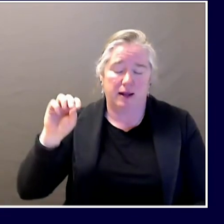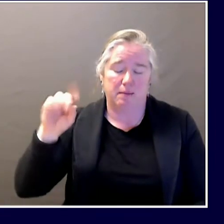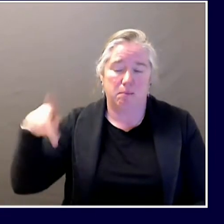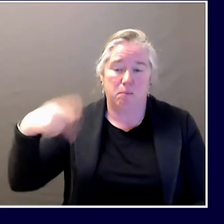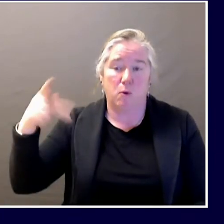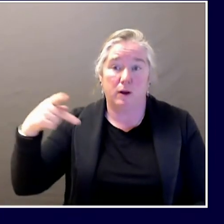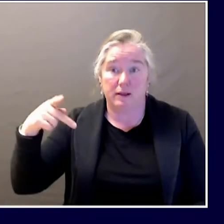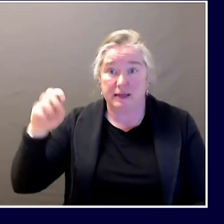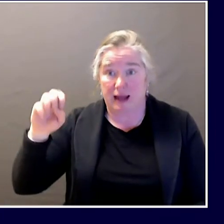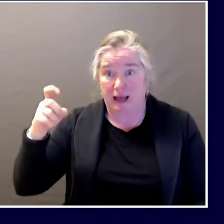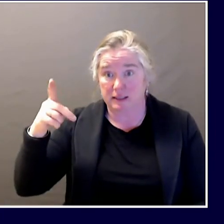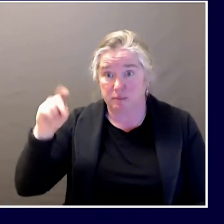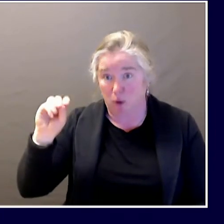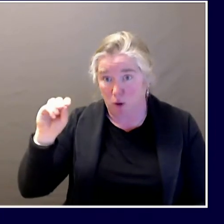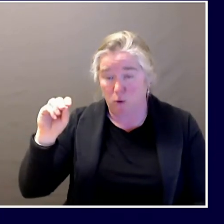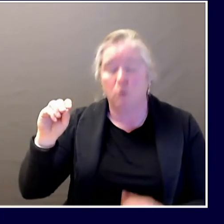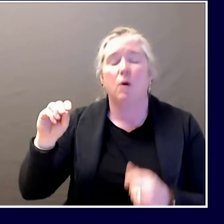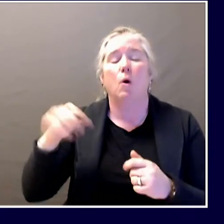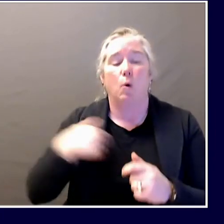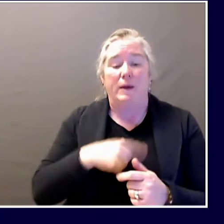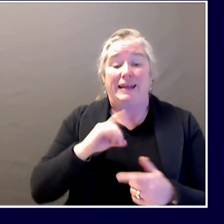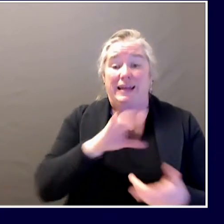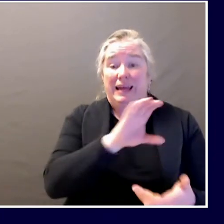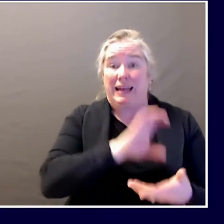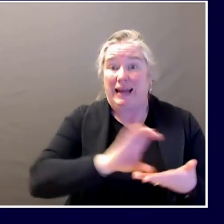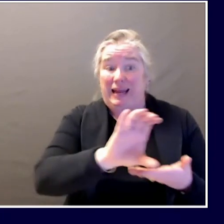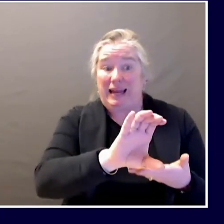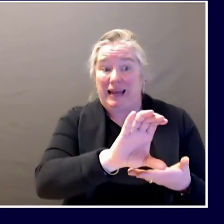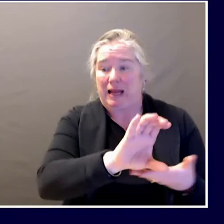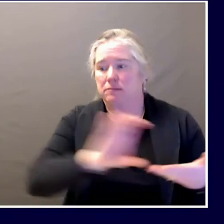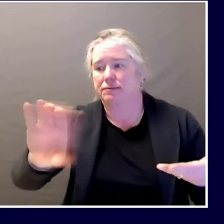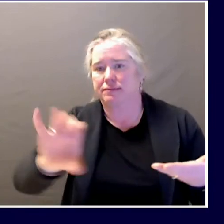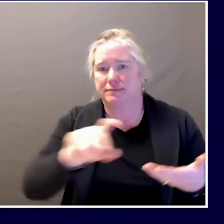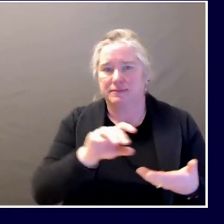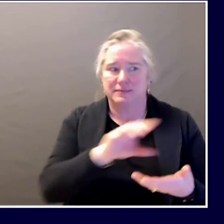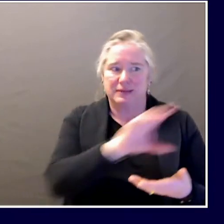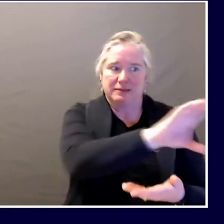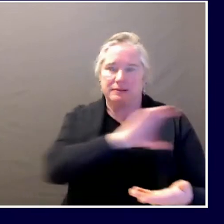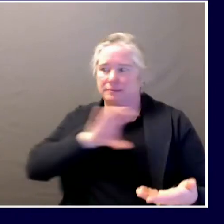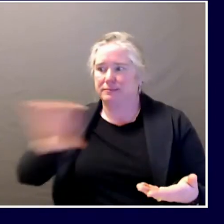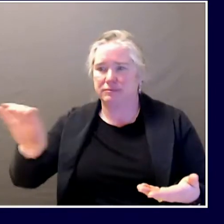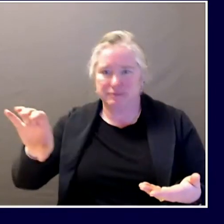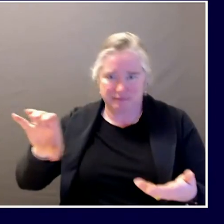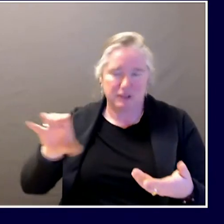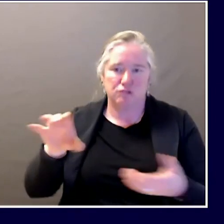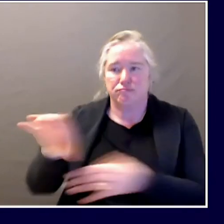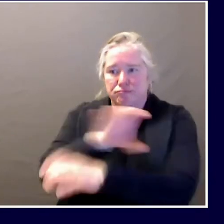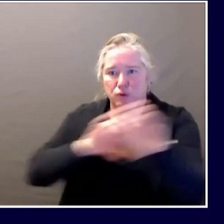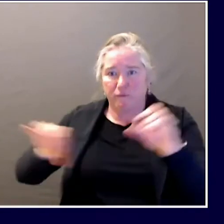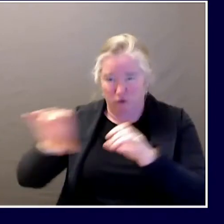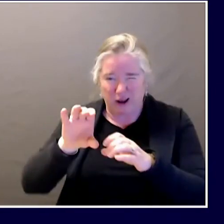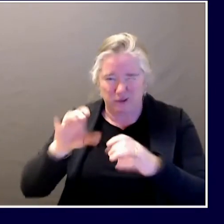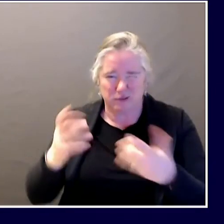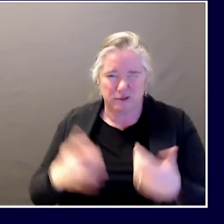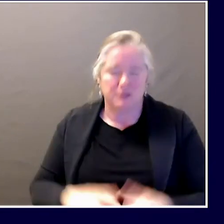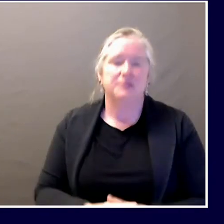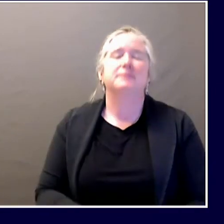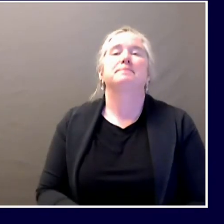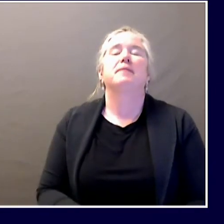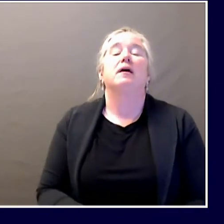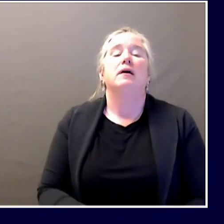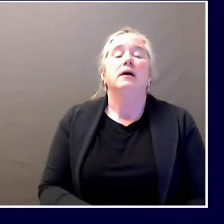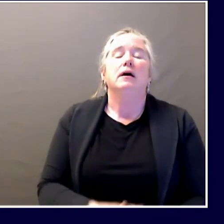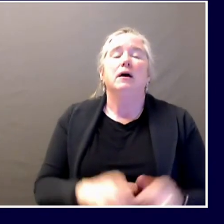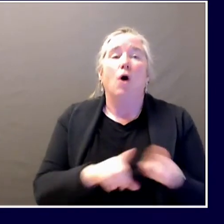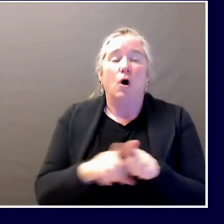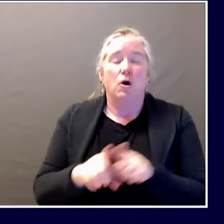other is that we've taken some time over the past 4 or 5 days to work with providers to make sure that they're reporting to us in